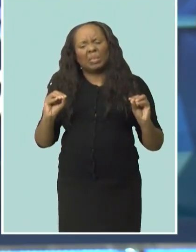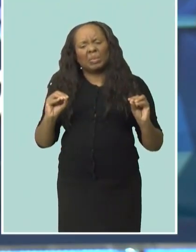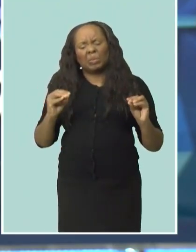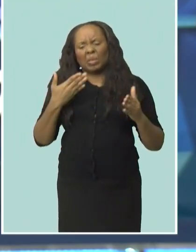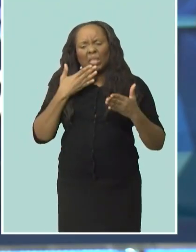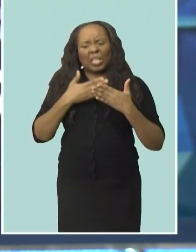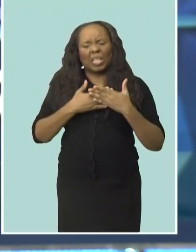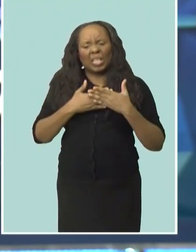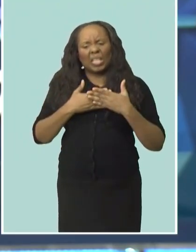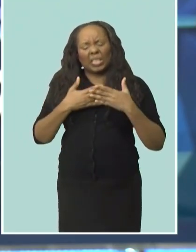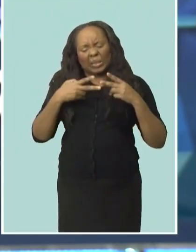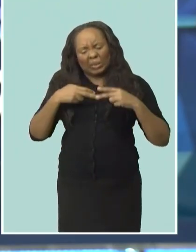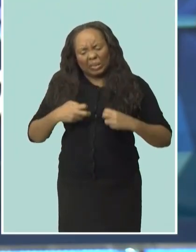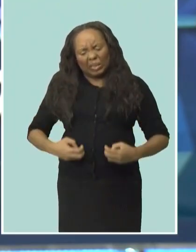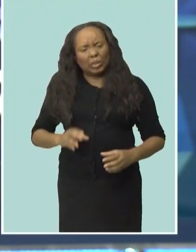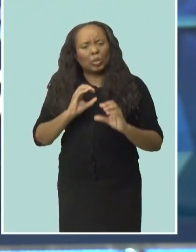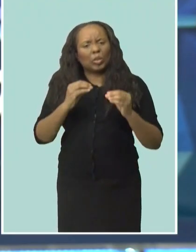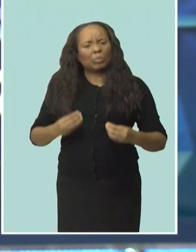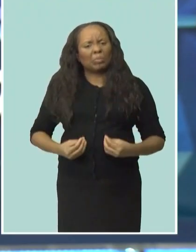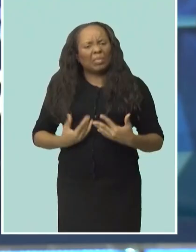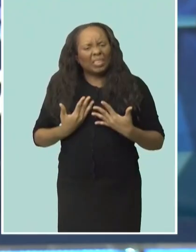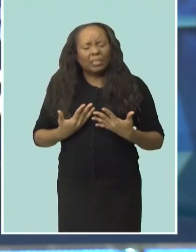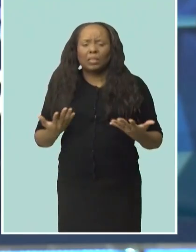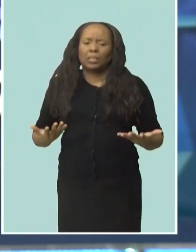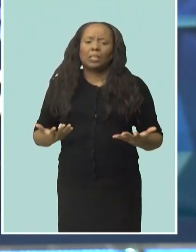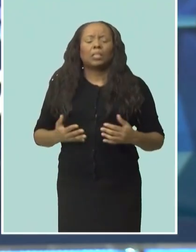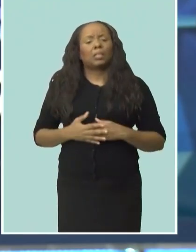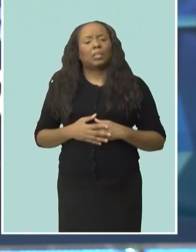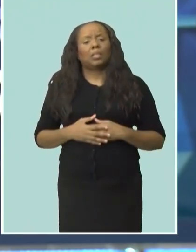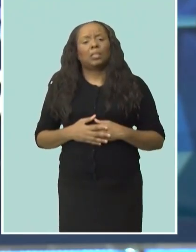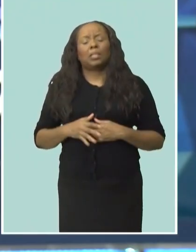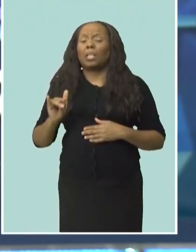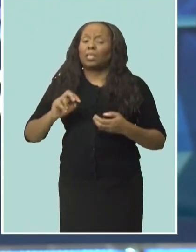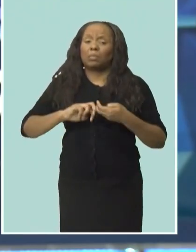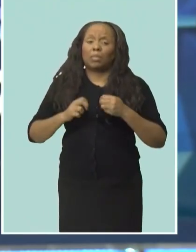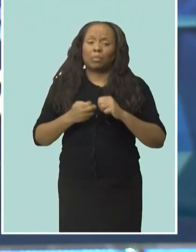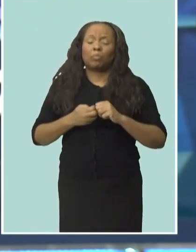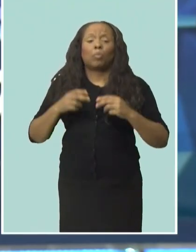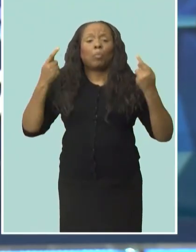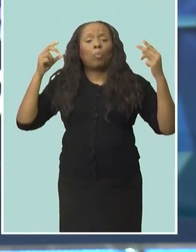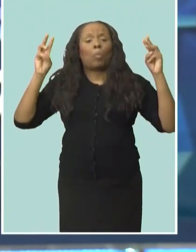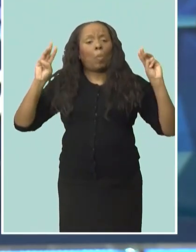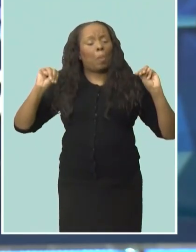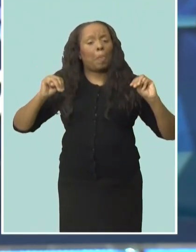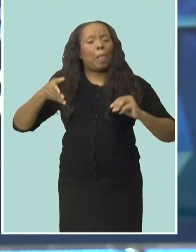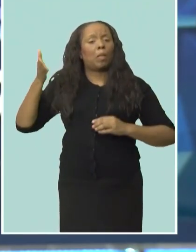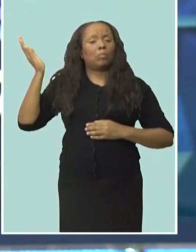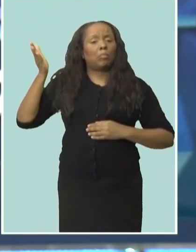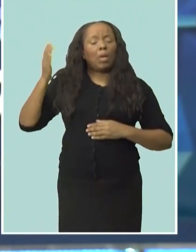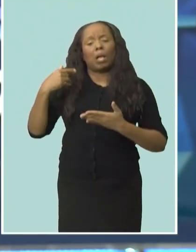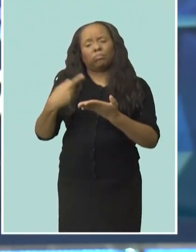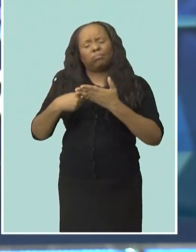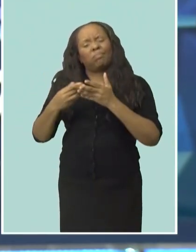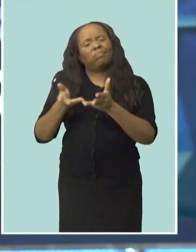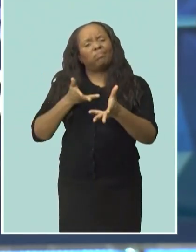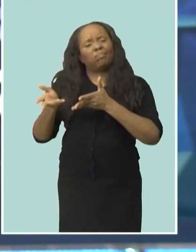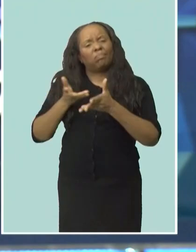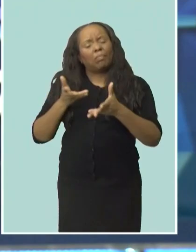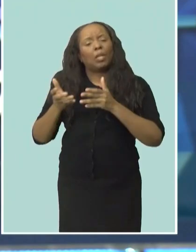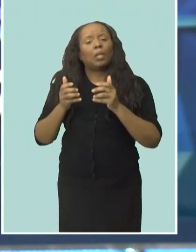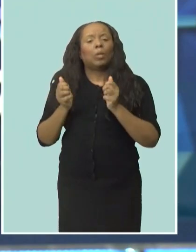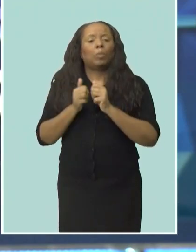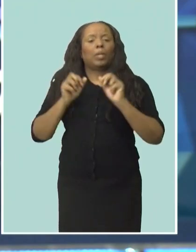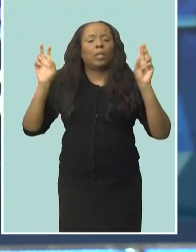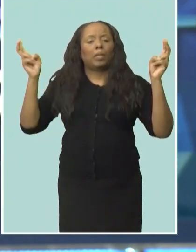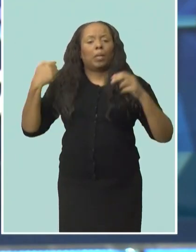Ideas Forum at the Princess Margaret Secondary School. Now, that forum is part of the Regathering series. She urged Barbadians